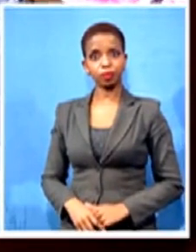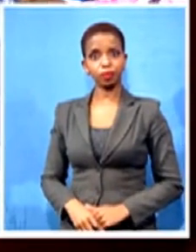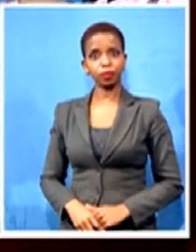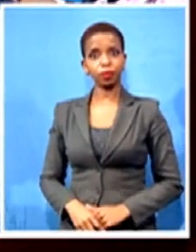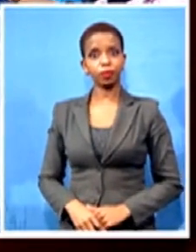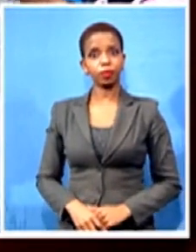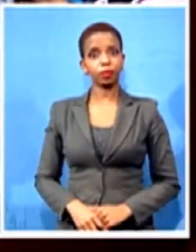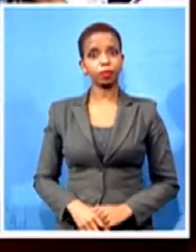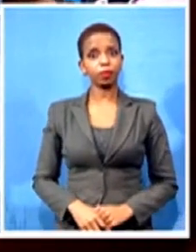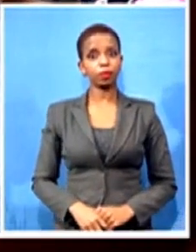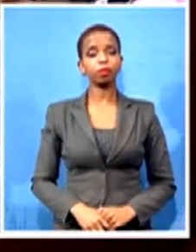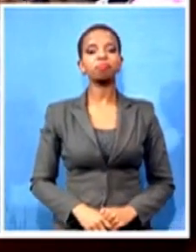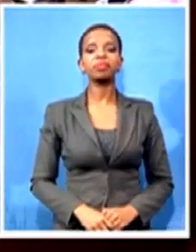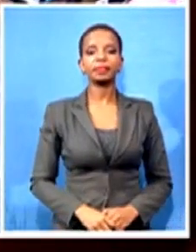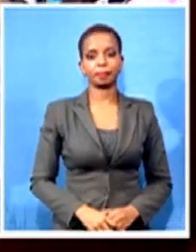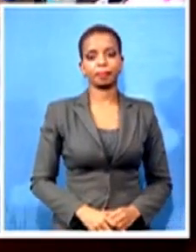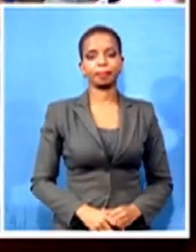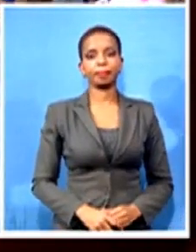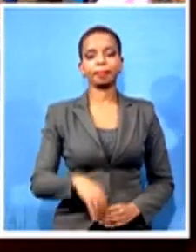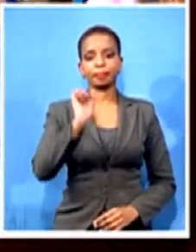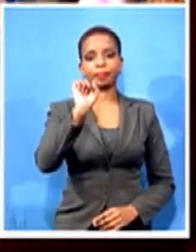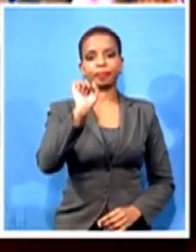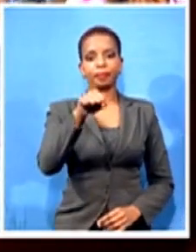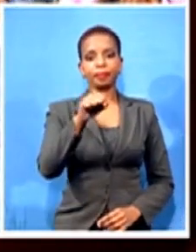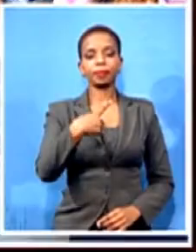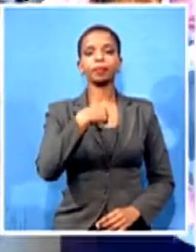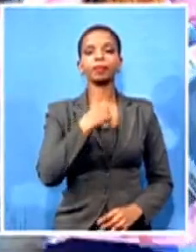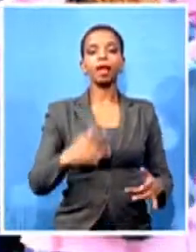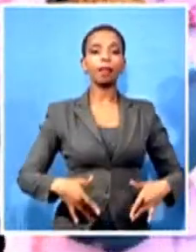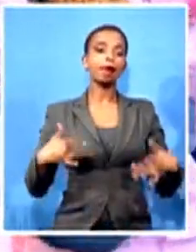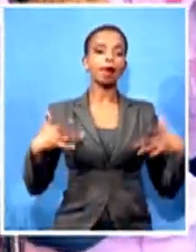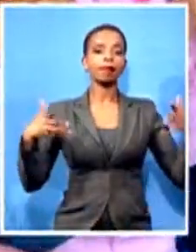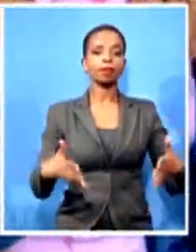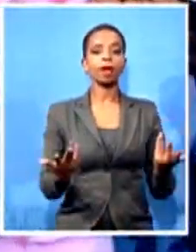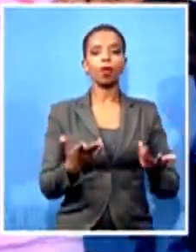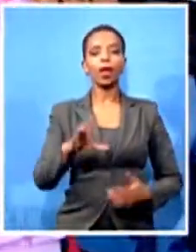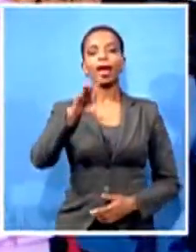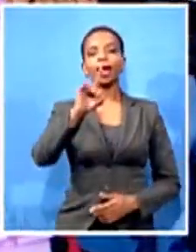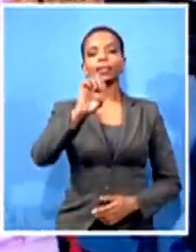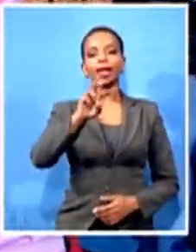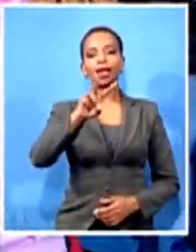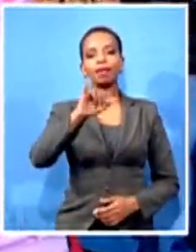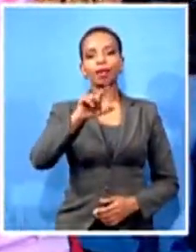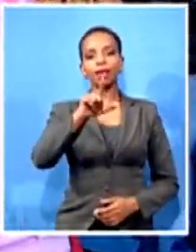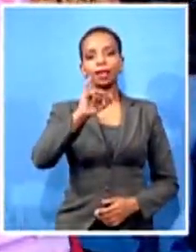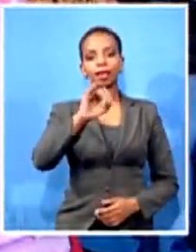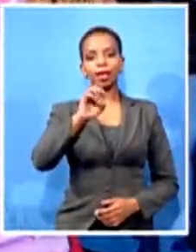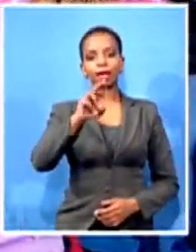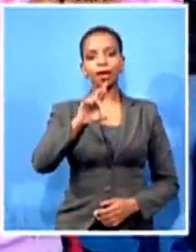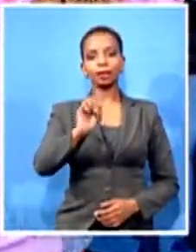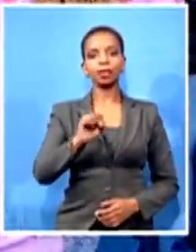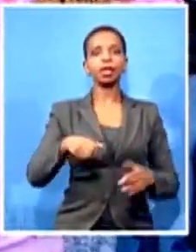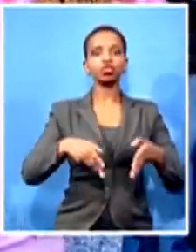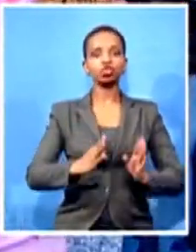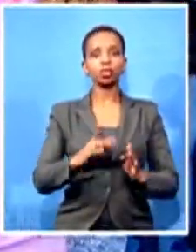Yes, SABC, I'm actually coming to you live from De Villiers Street, one of the most popular fashion districts here in